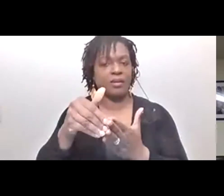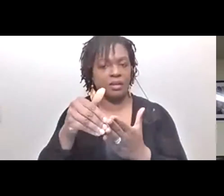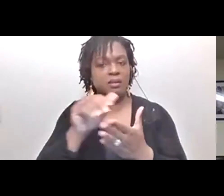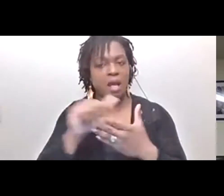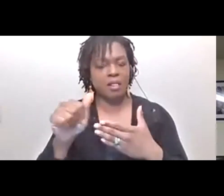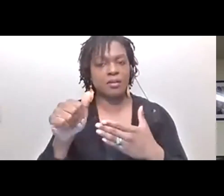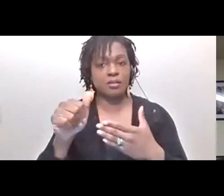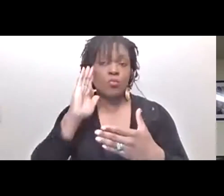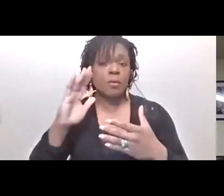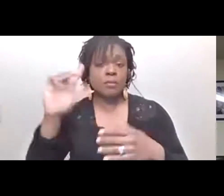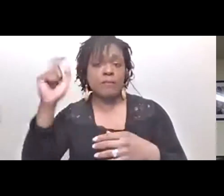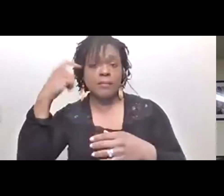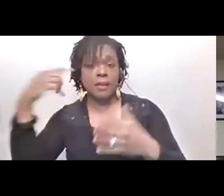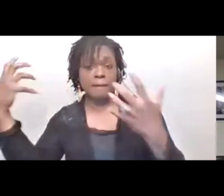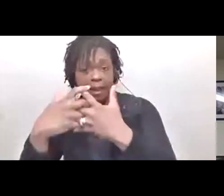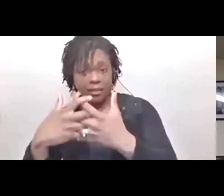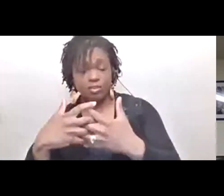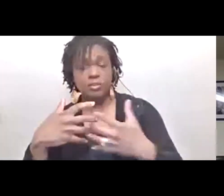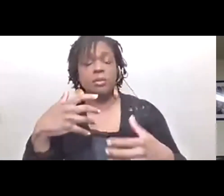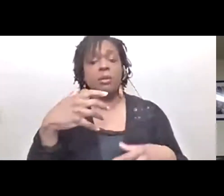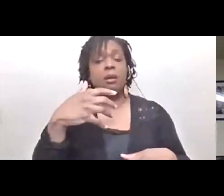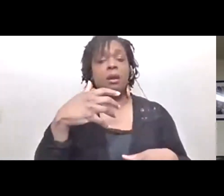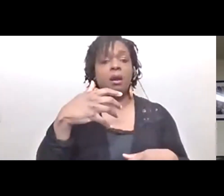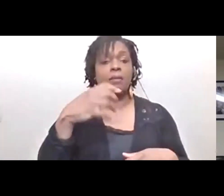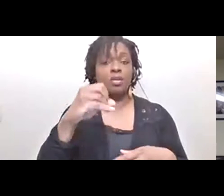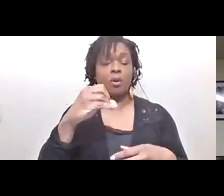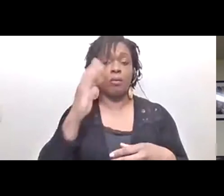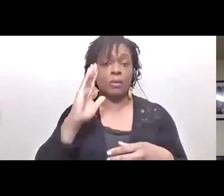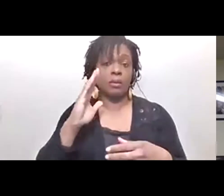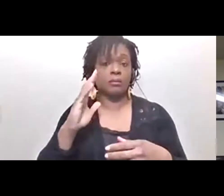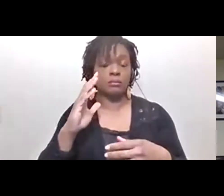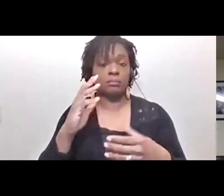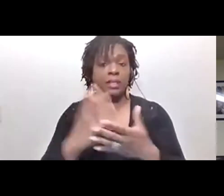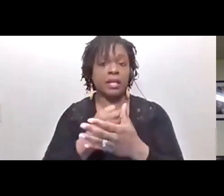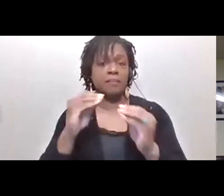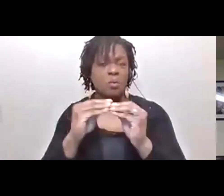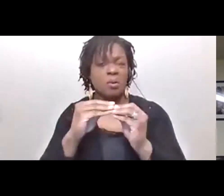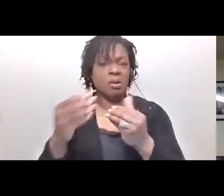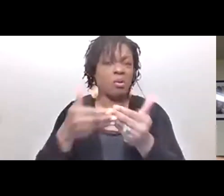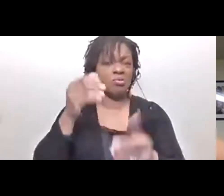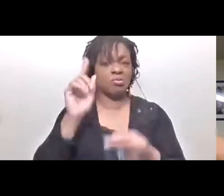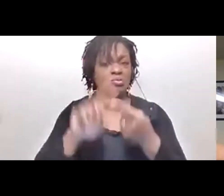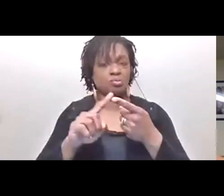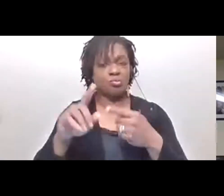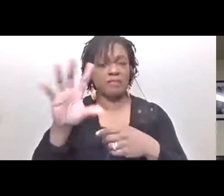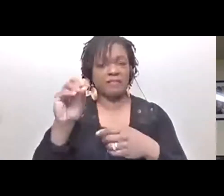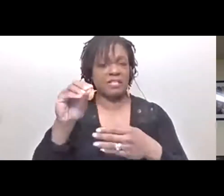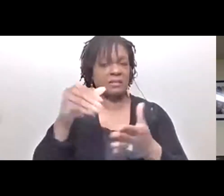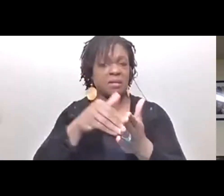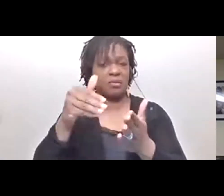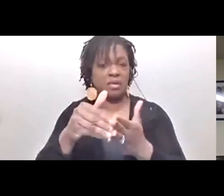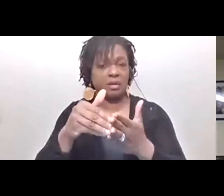government. So when it washes on the other side, it will be even greater than that, probably somewhere around 50 million. Plus there's another